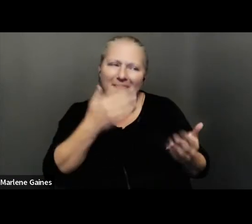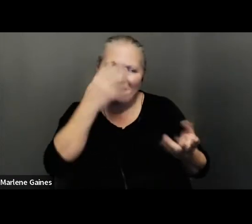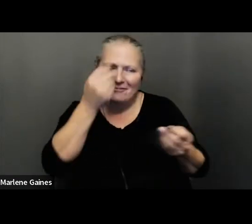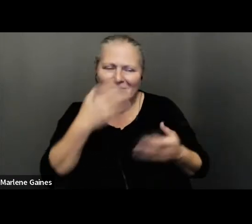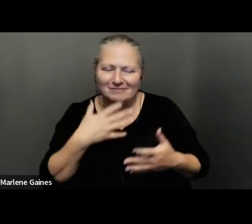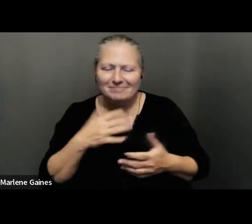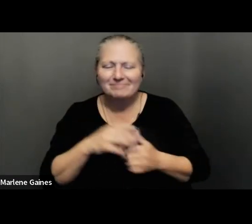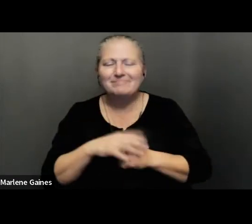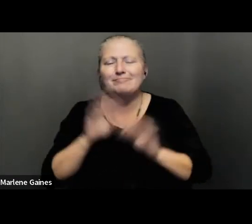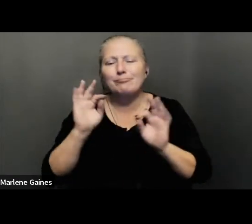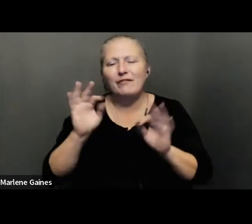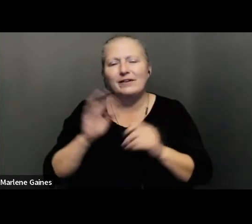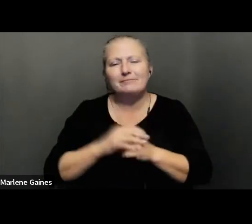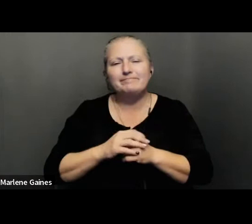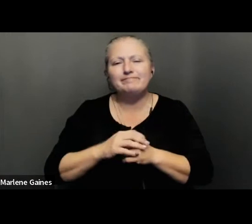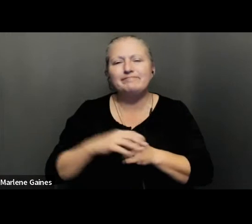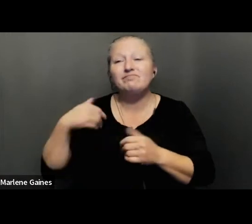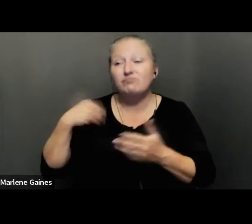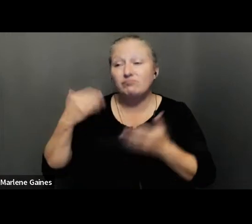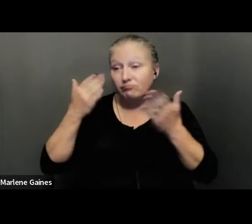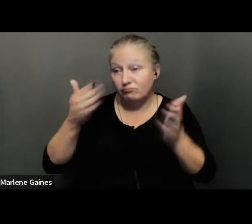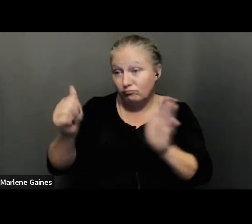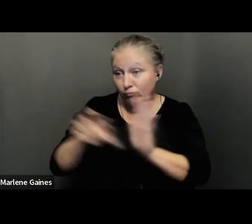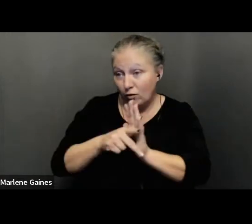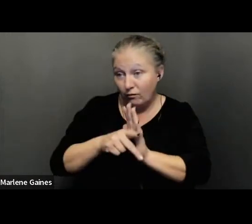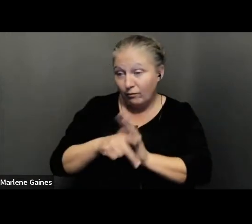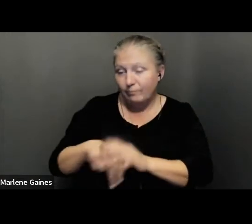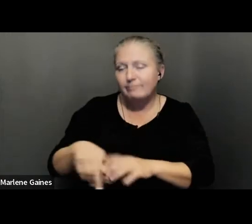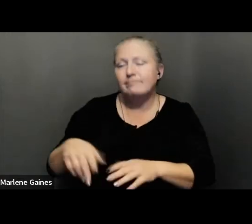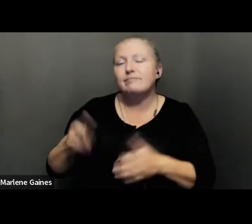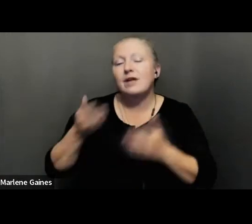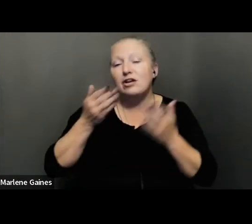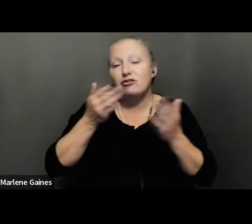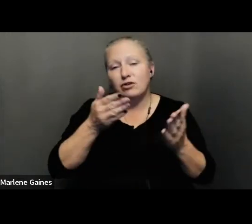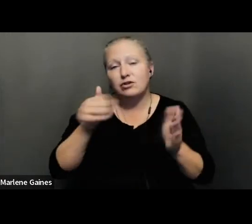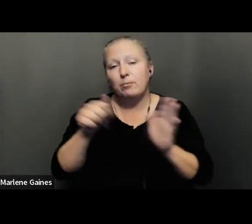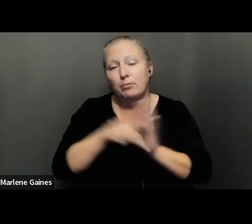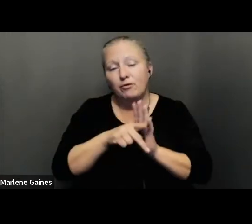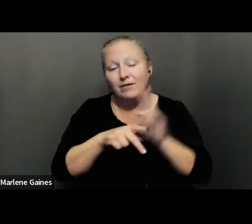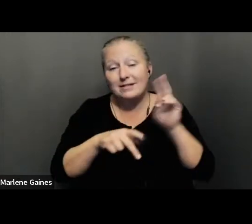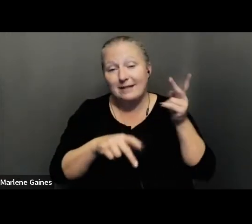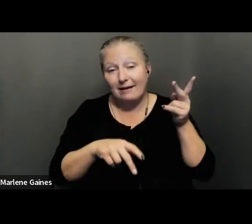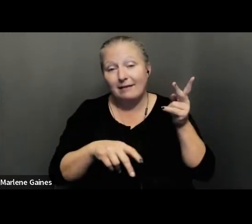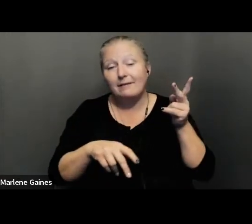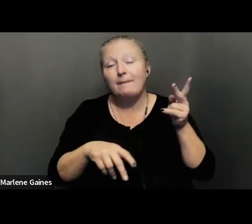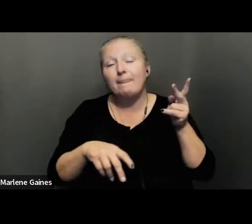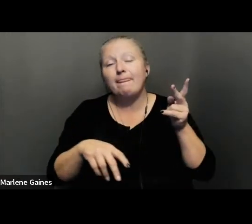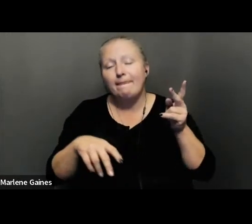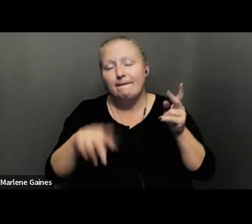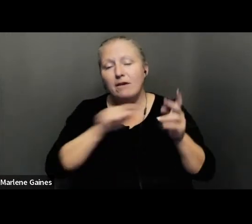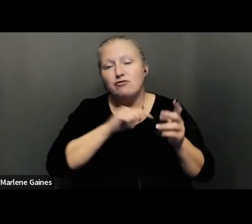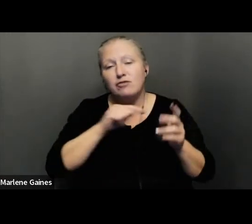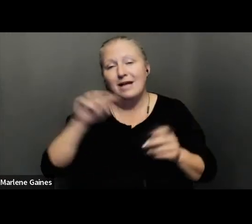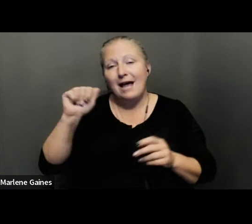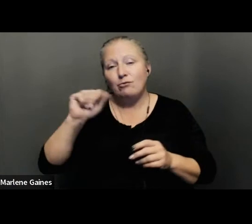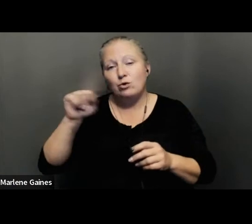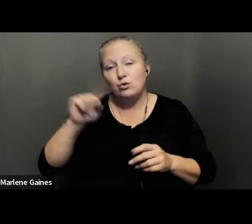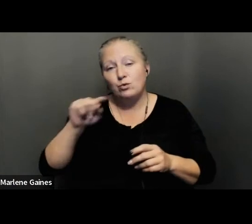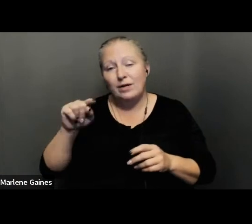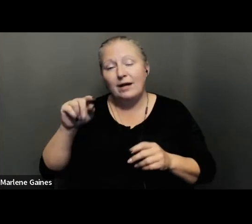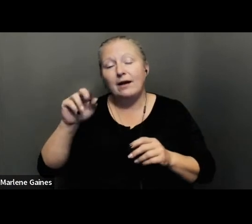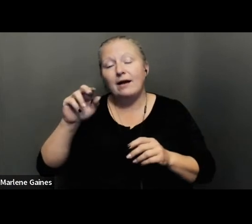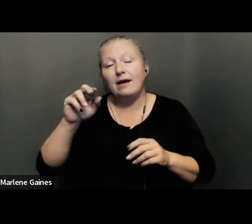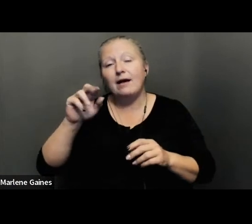Yeah. Perfect. I'll move for approval. Okay, motion for the addendum approval I'll second that. by trustee Andrade Zuniga, seconded by